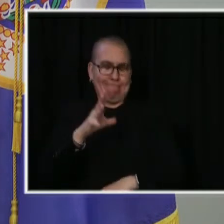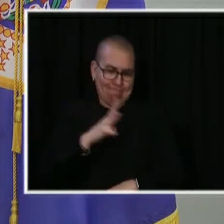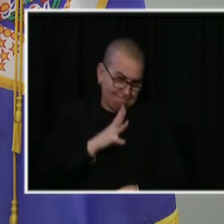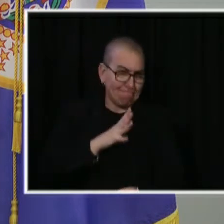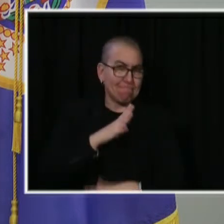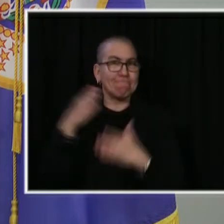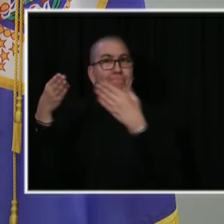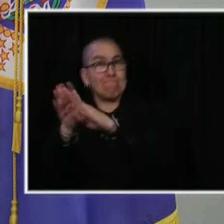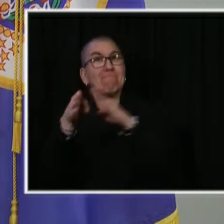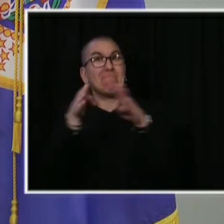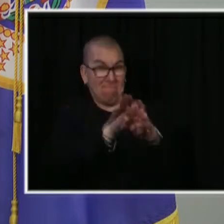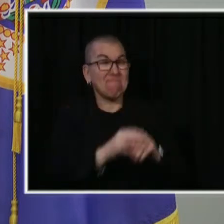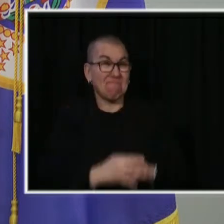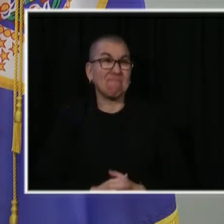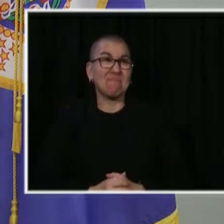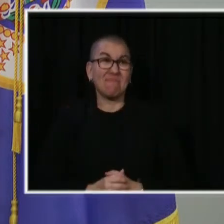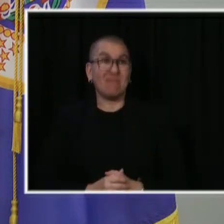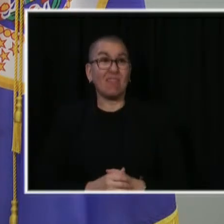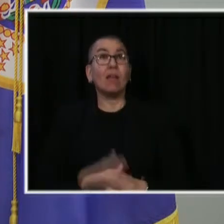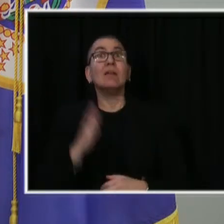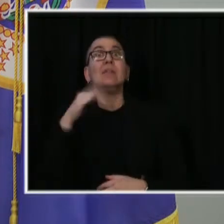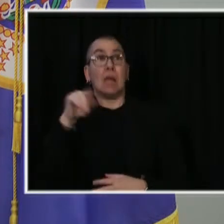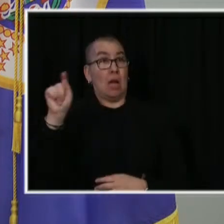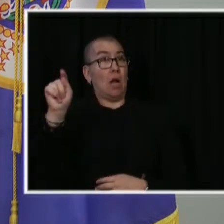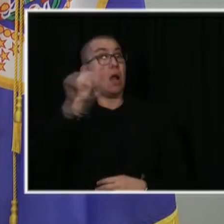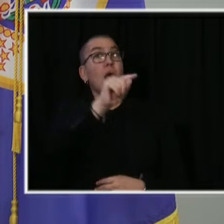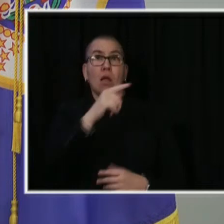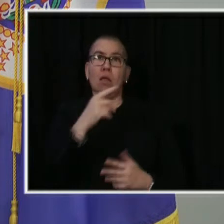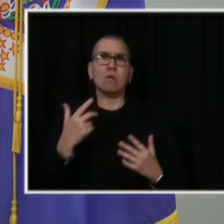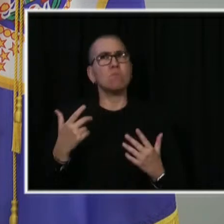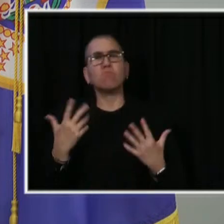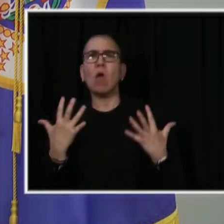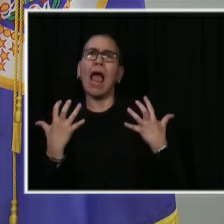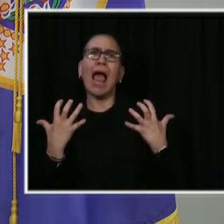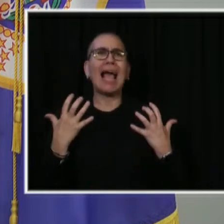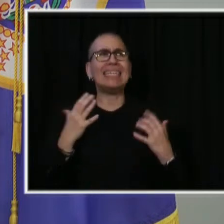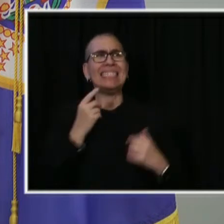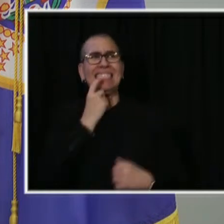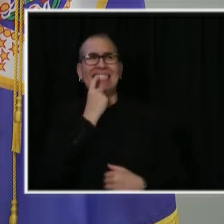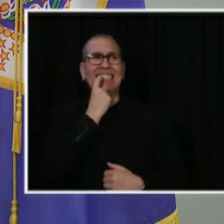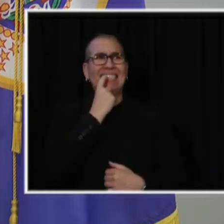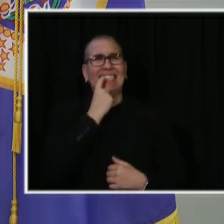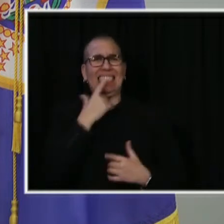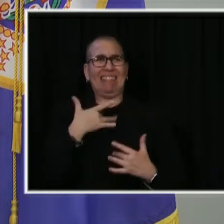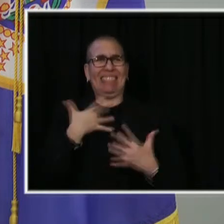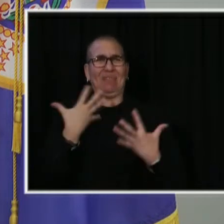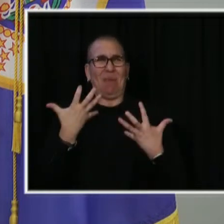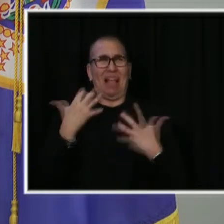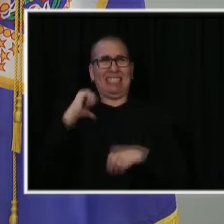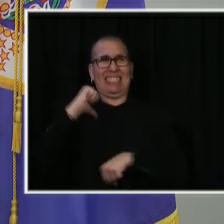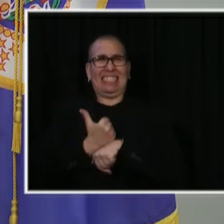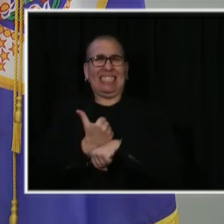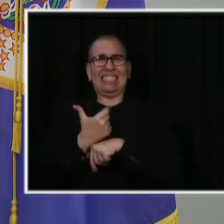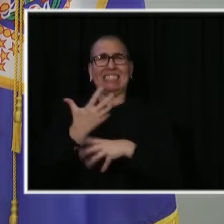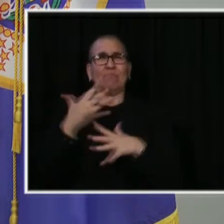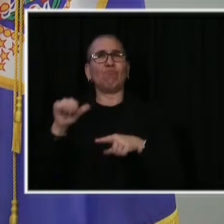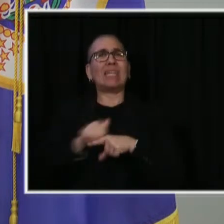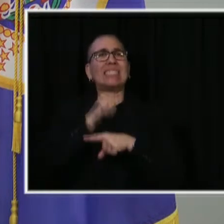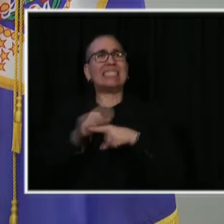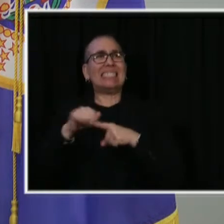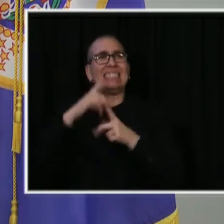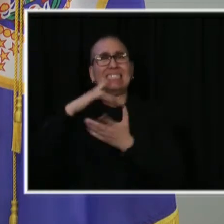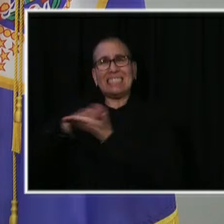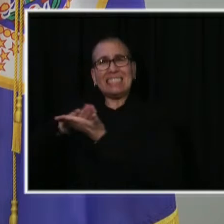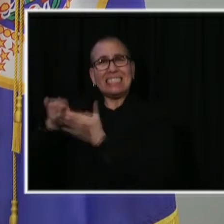to keep on doing some of those things that have turned out to be best practices about improved hygiene practices and